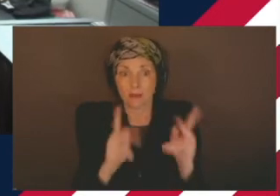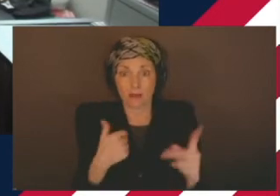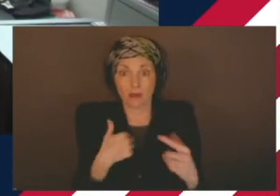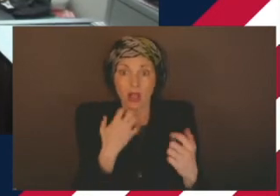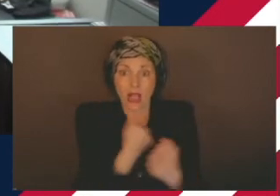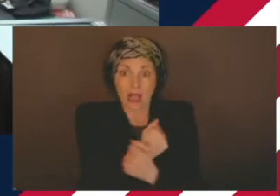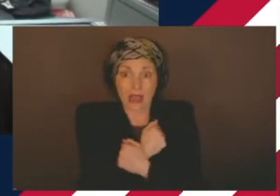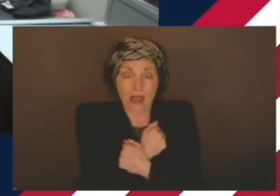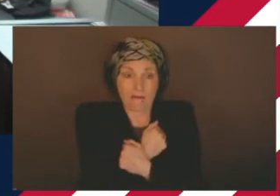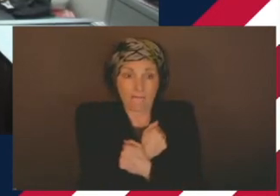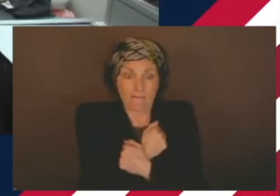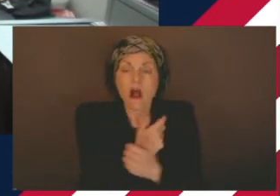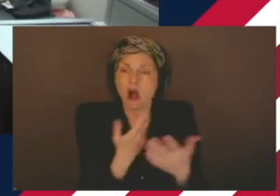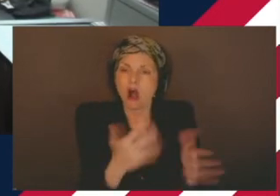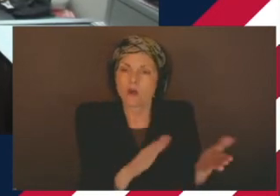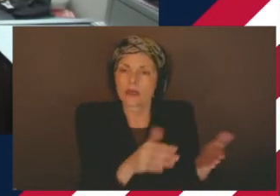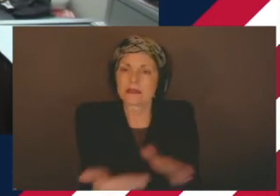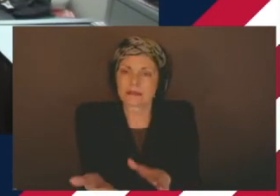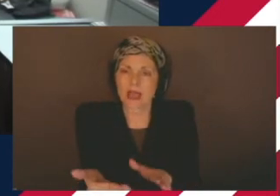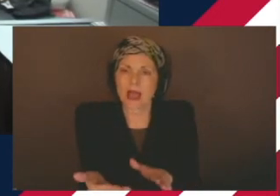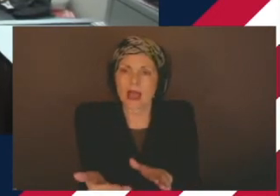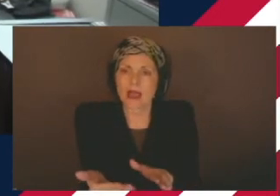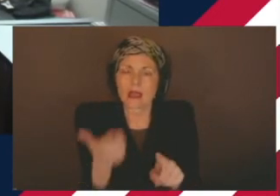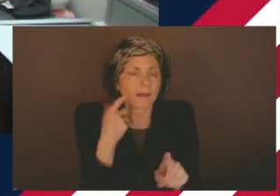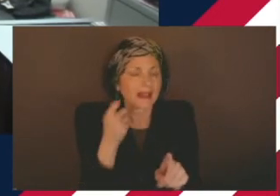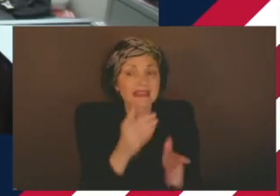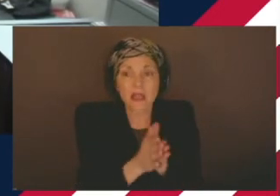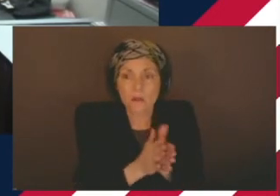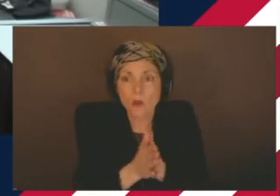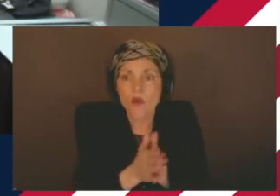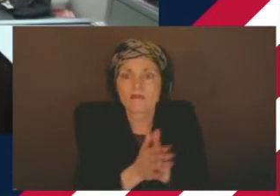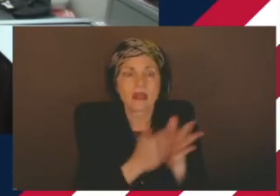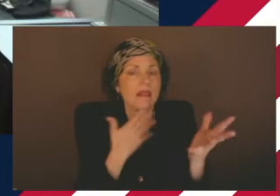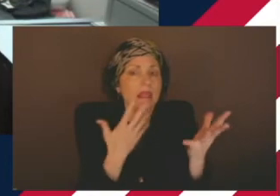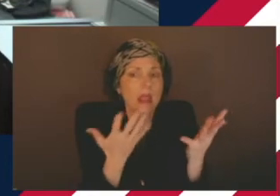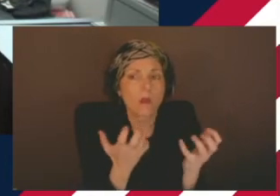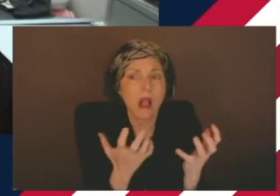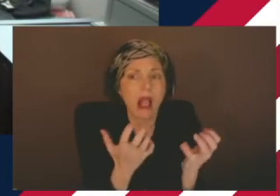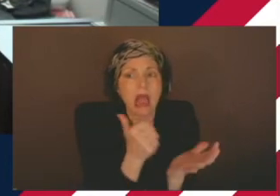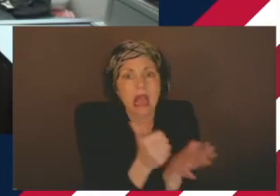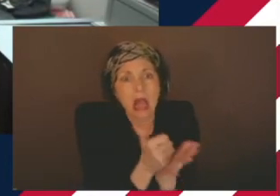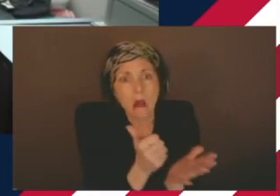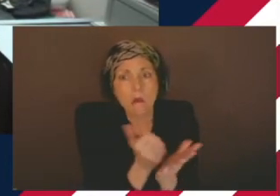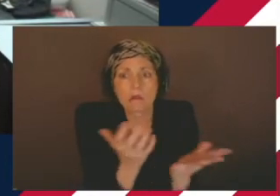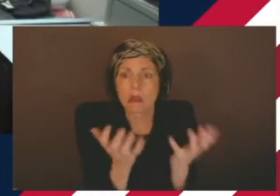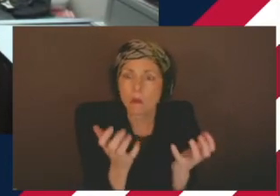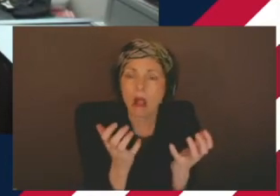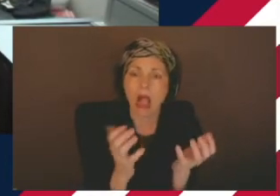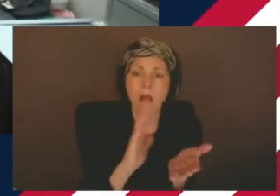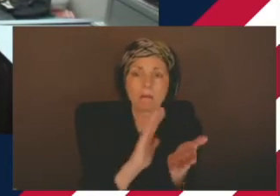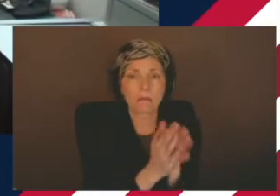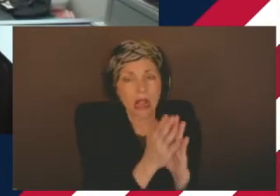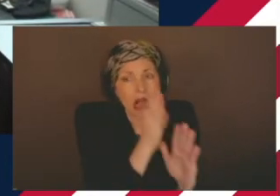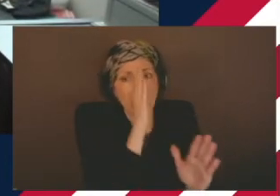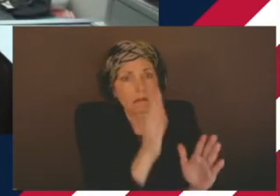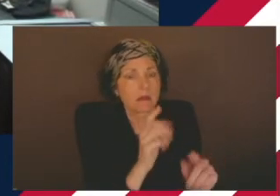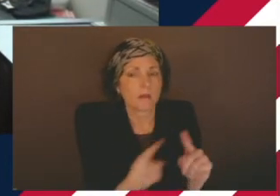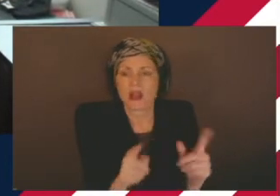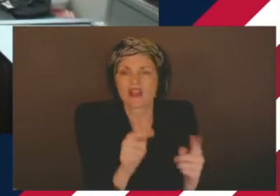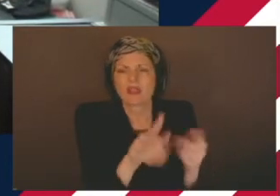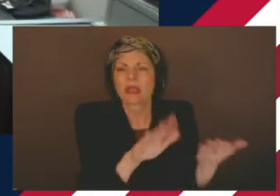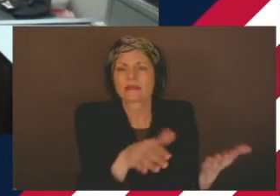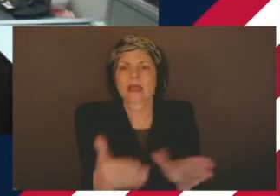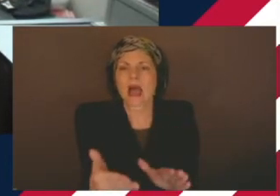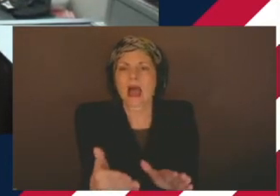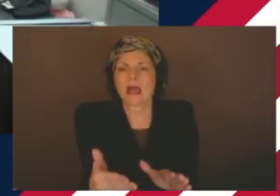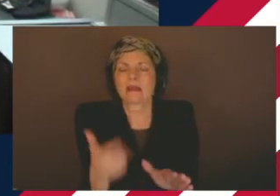as desperate, as motivated, and as driven to seek help as I was. They died of preventable overdoses